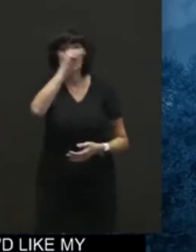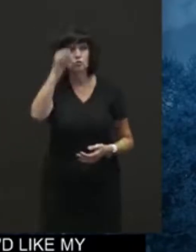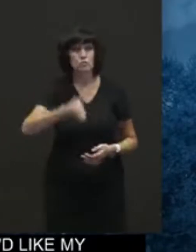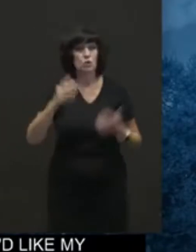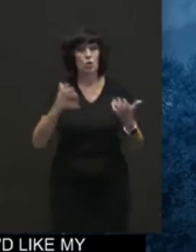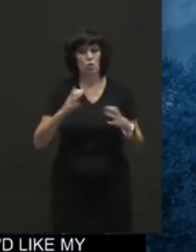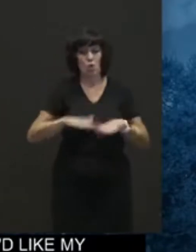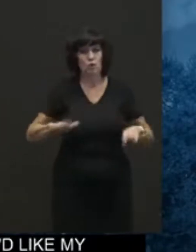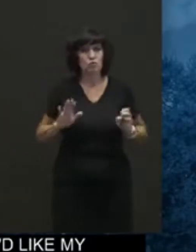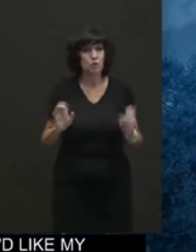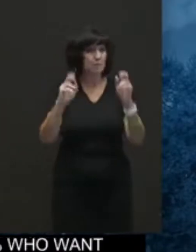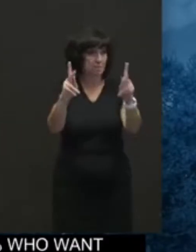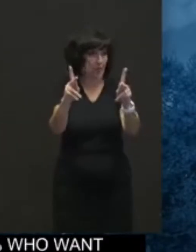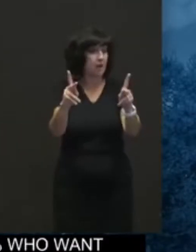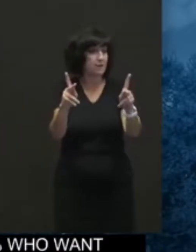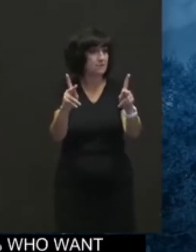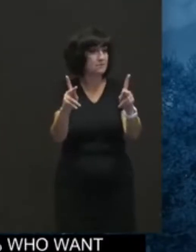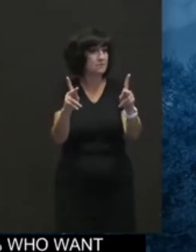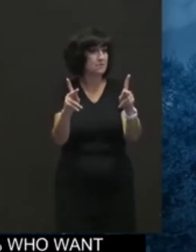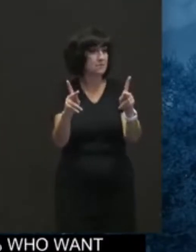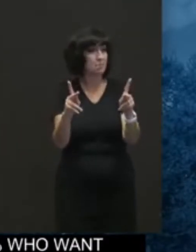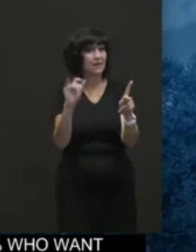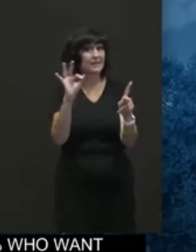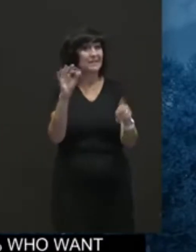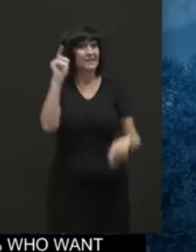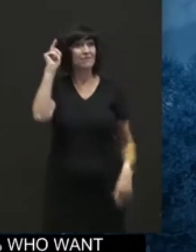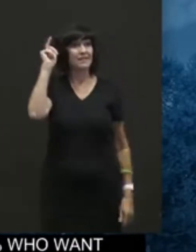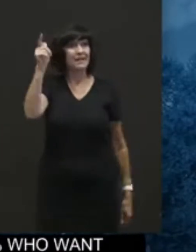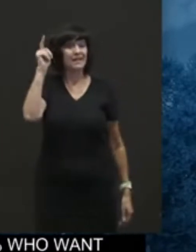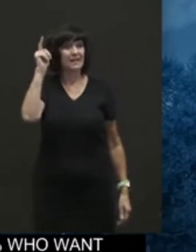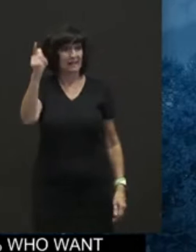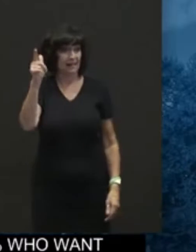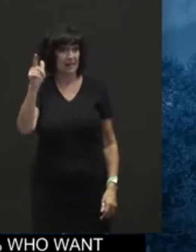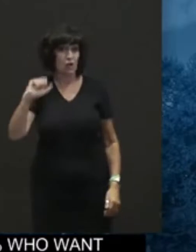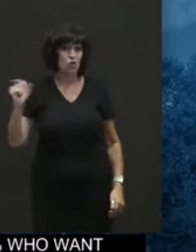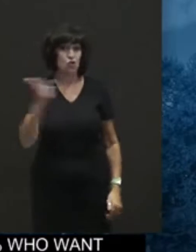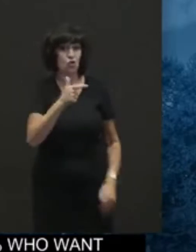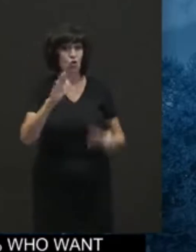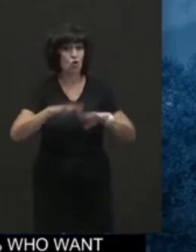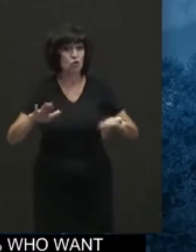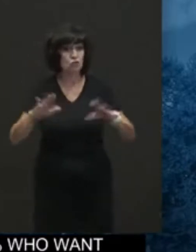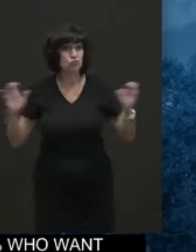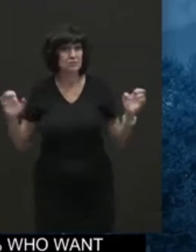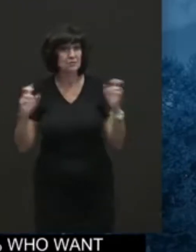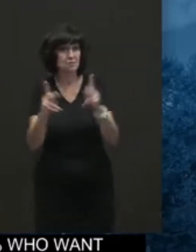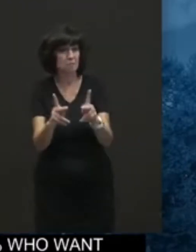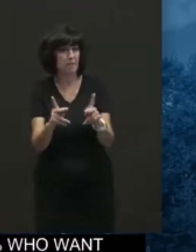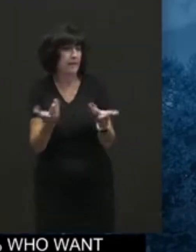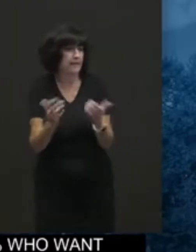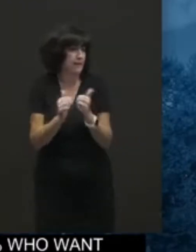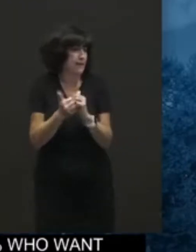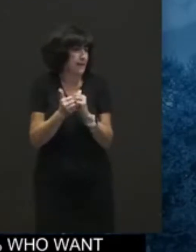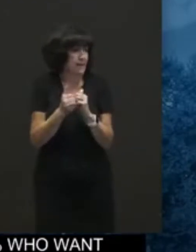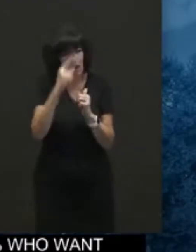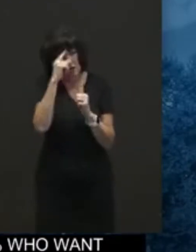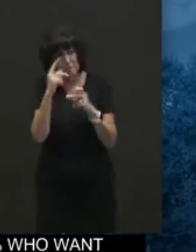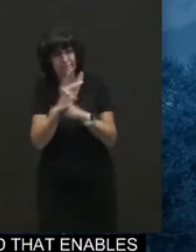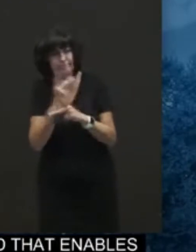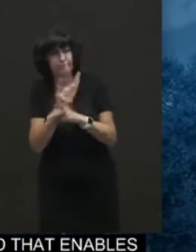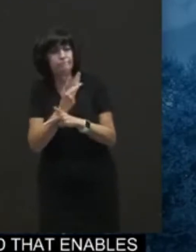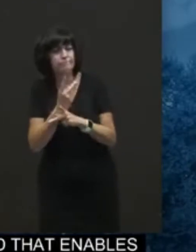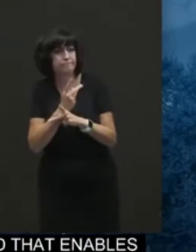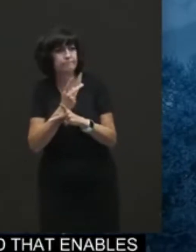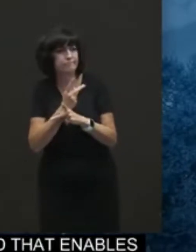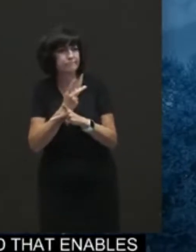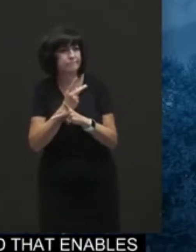we get, into a full green scenario and we've got to bring all the children back? That's something that we'll have to struggle with as we get